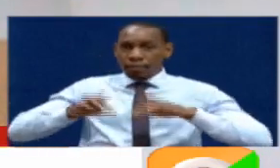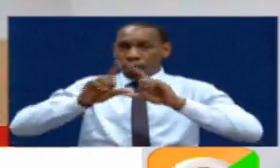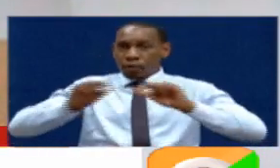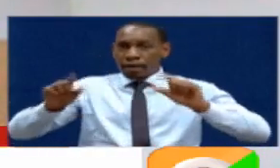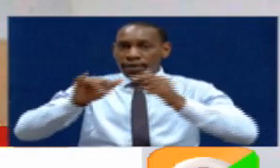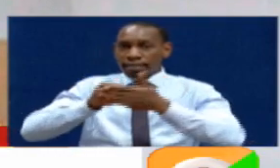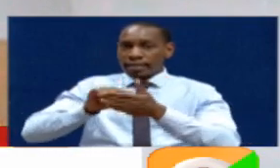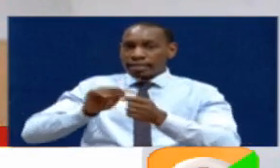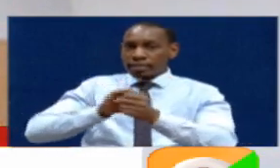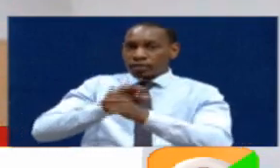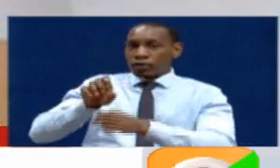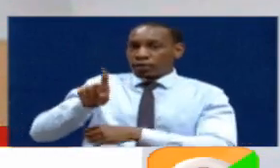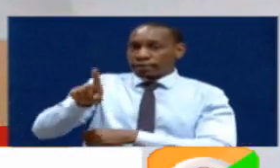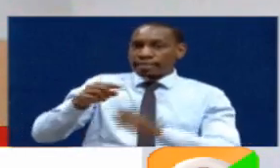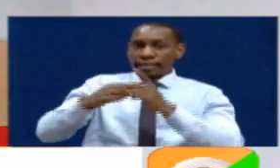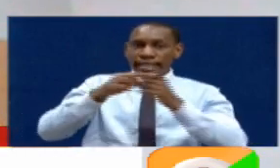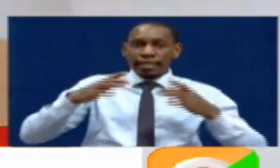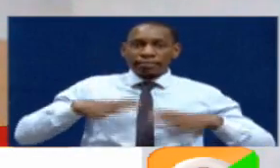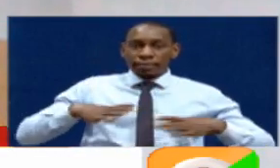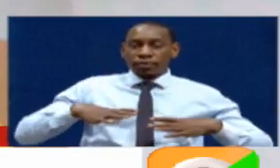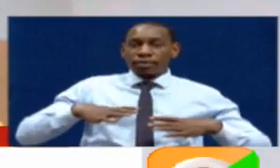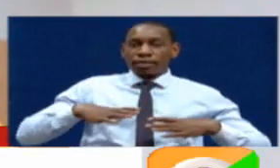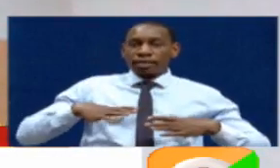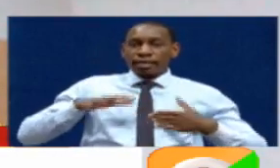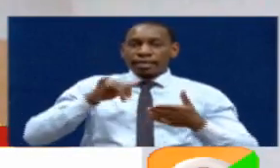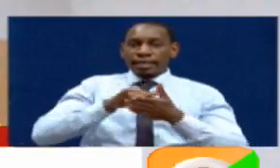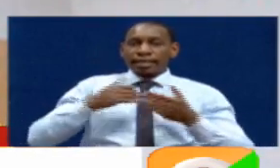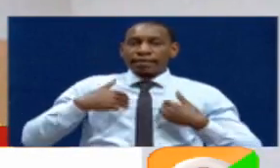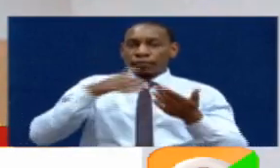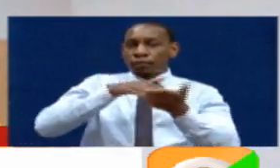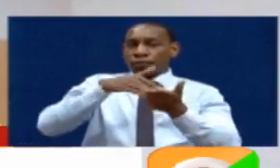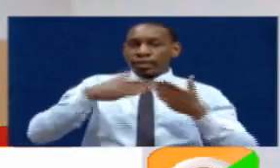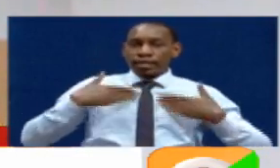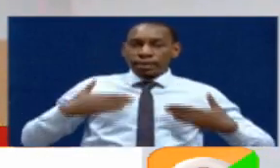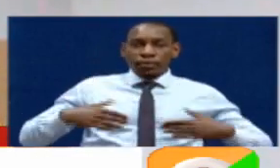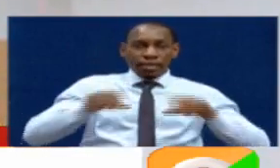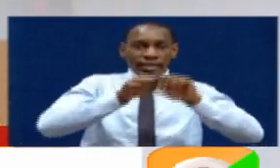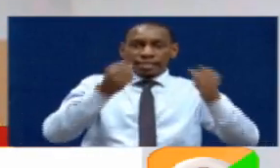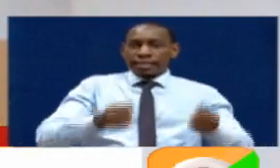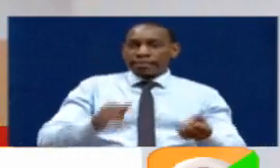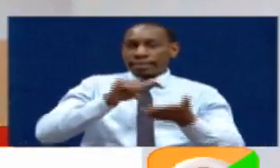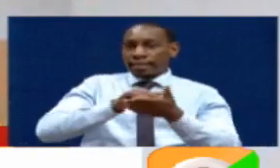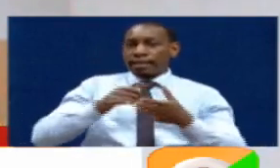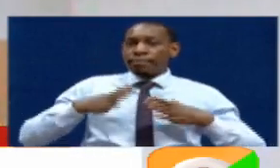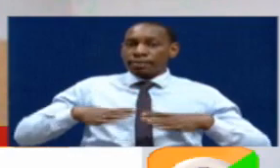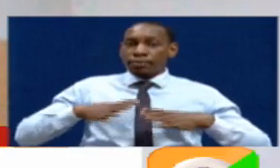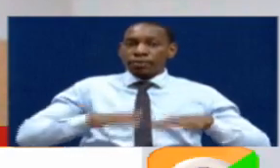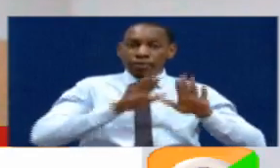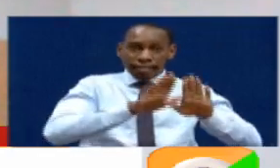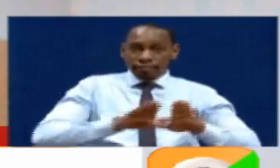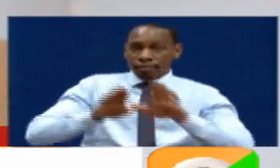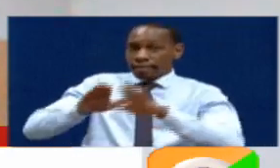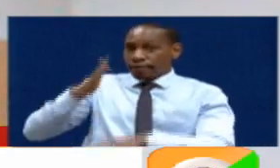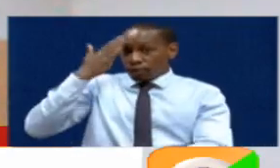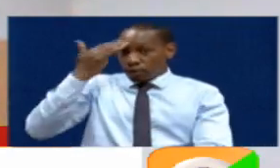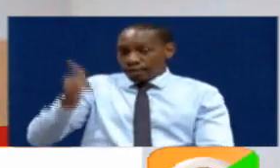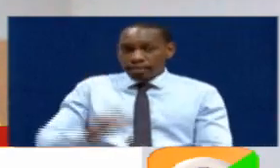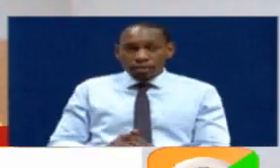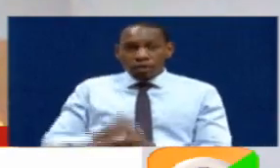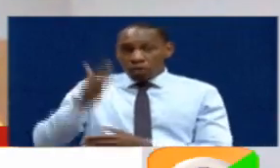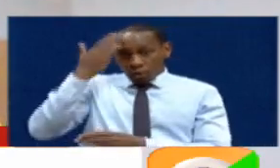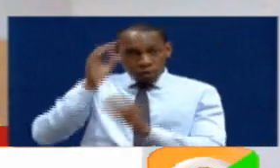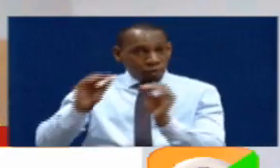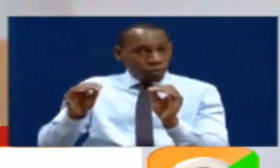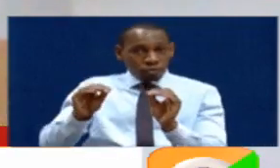the coronavirus can only kill people who've got weak immune system and things like that, people should be really careful, because You just don't